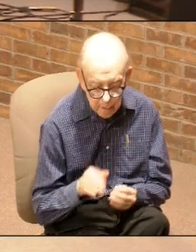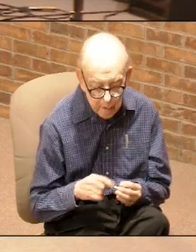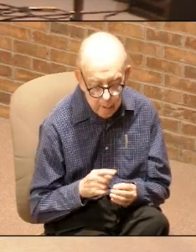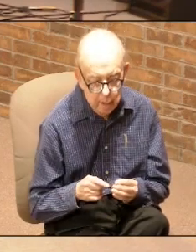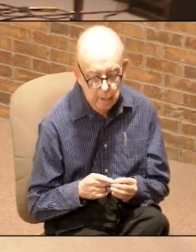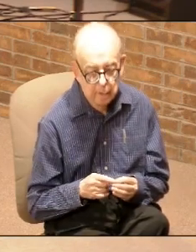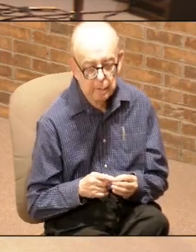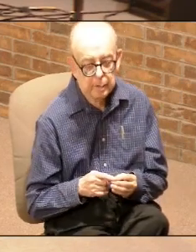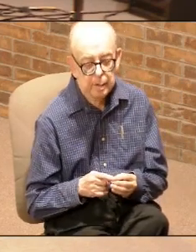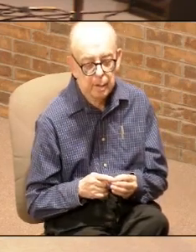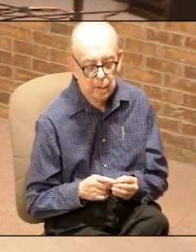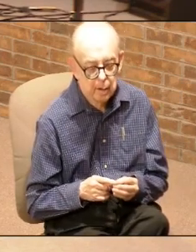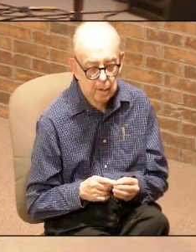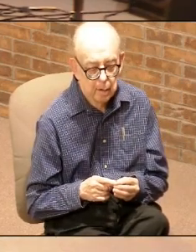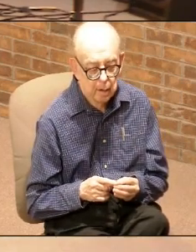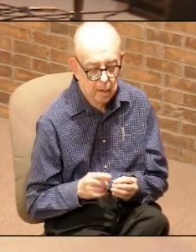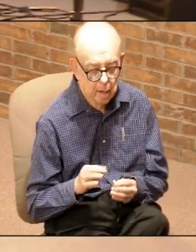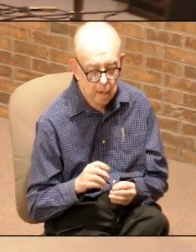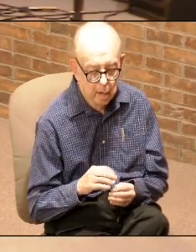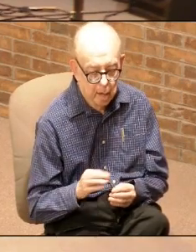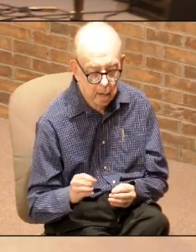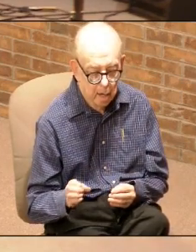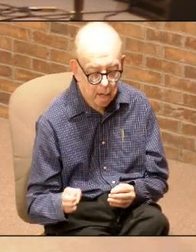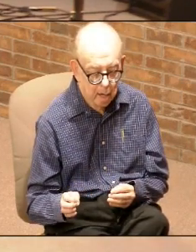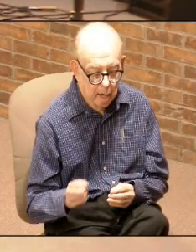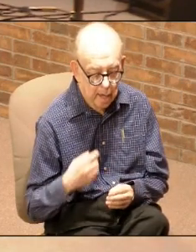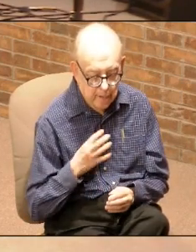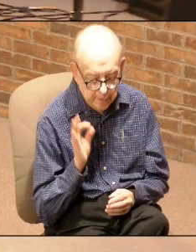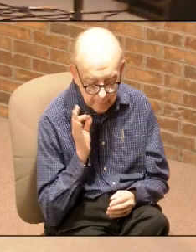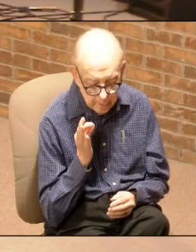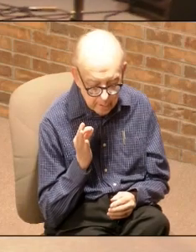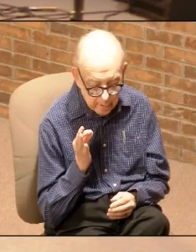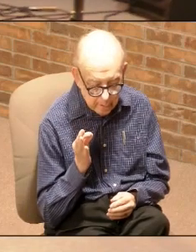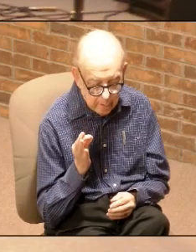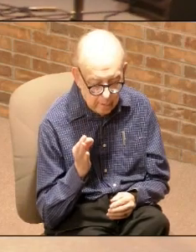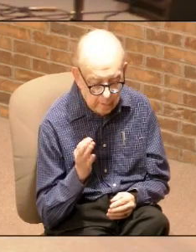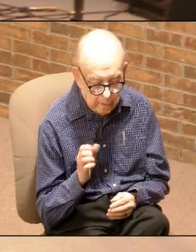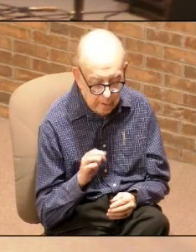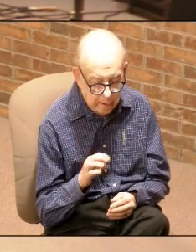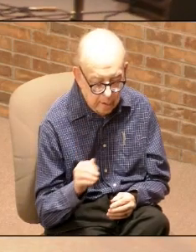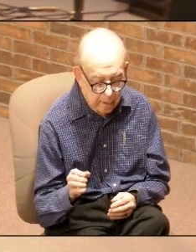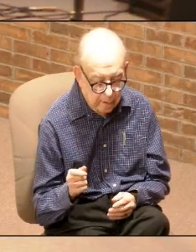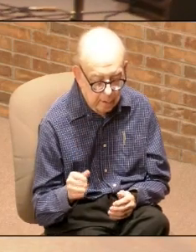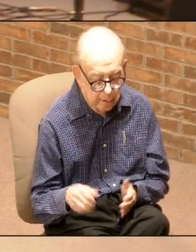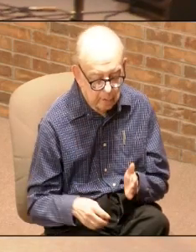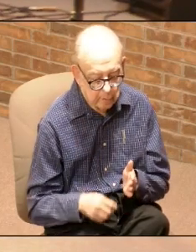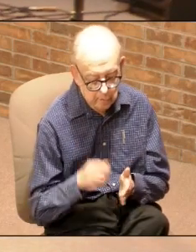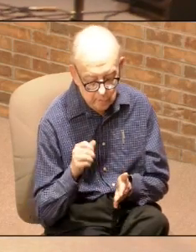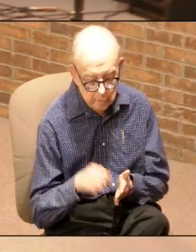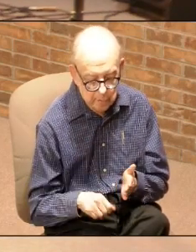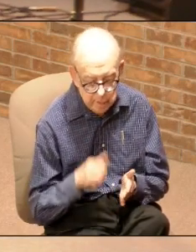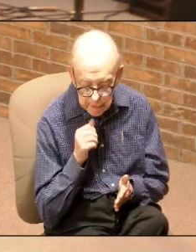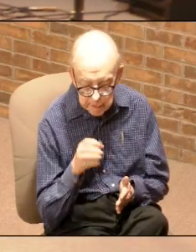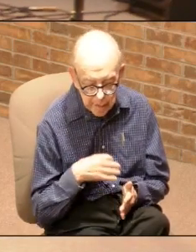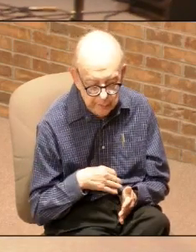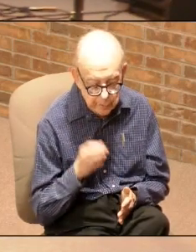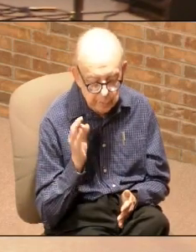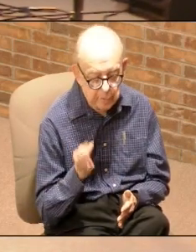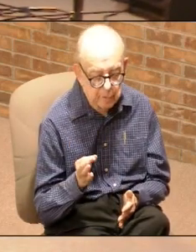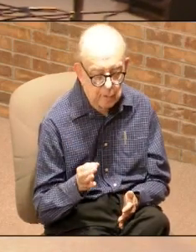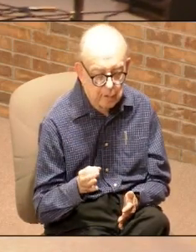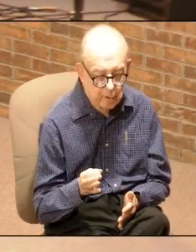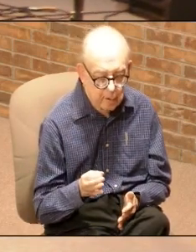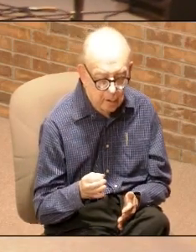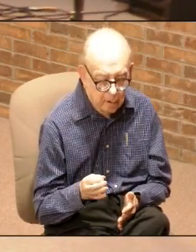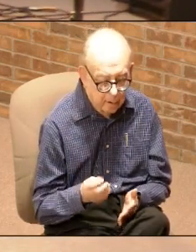about branches bearing fruit and a branch that's being cut down that doesn't bear fruit, and